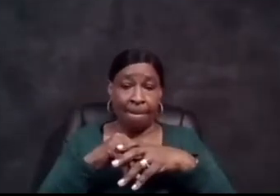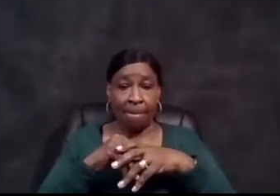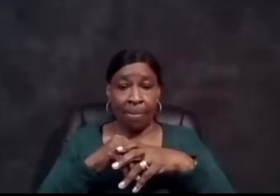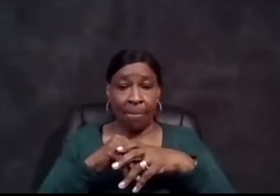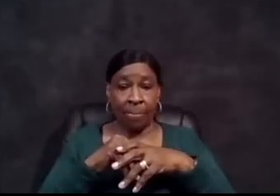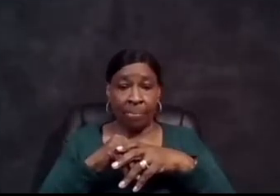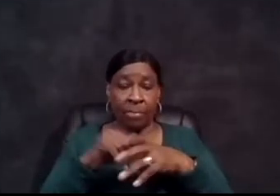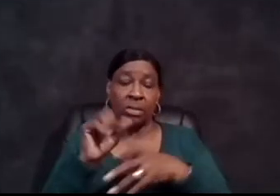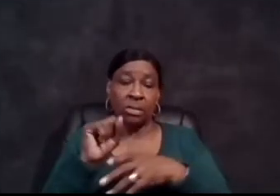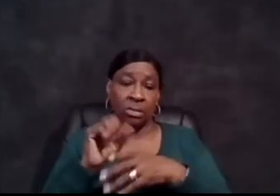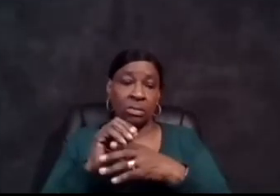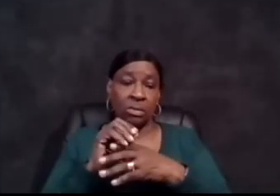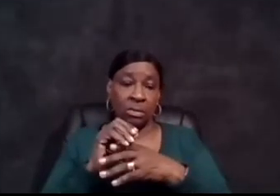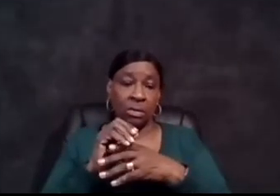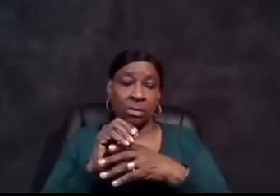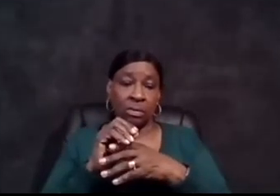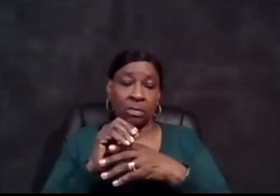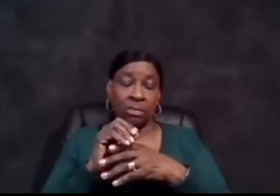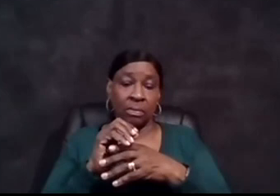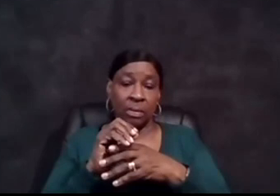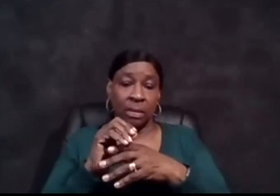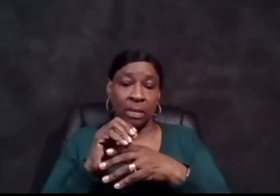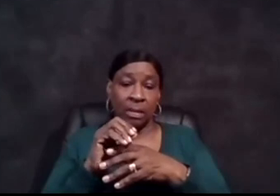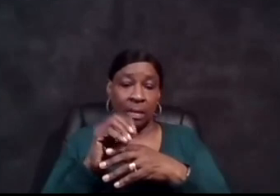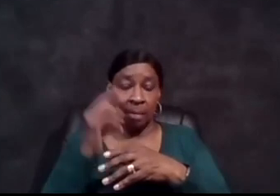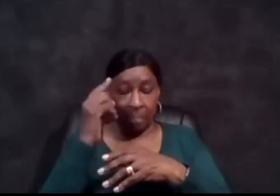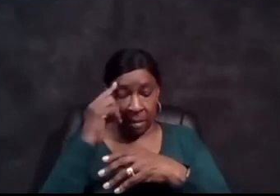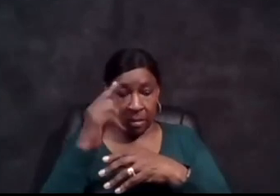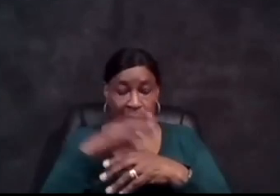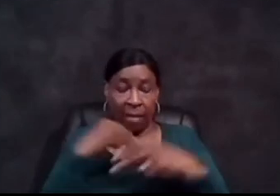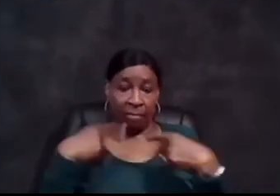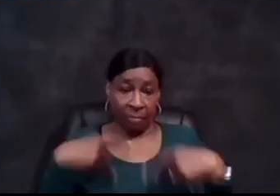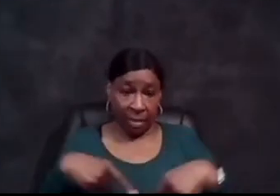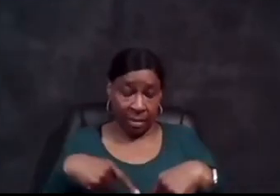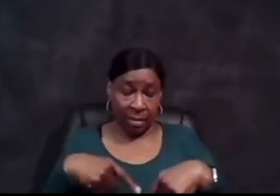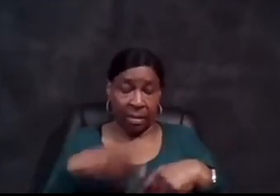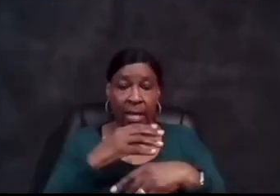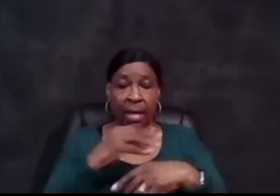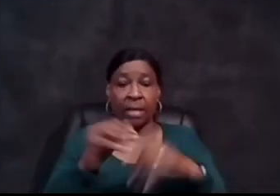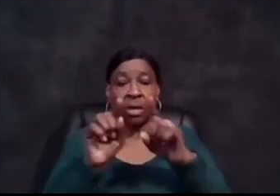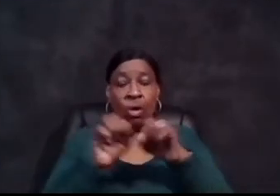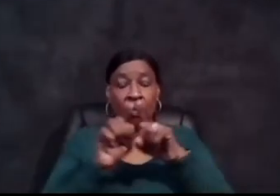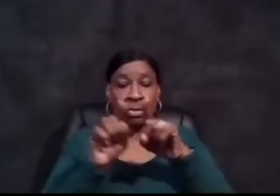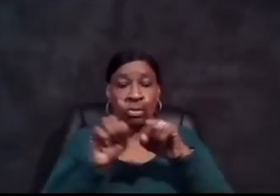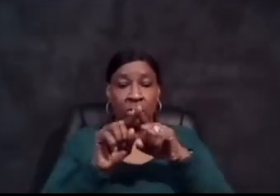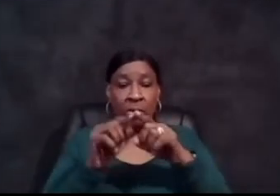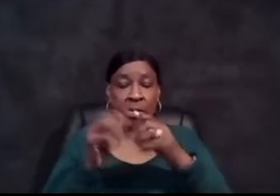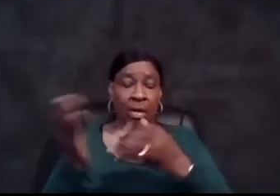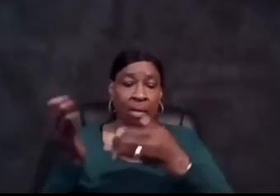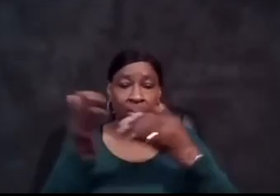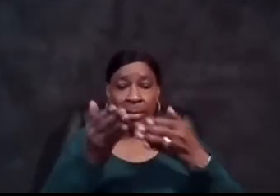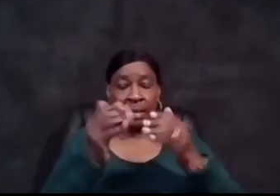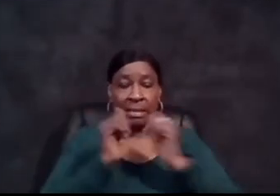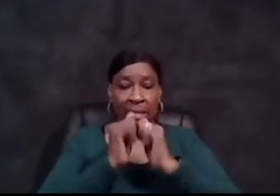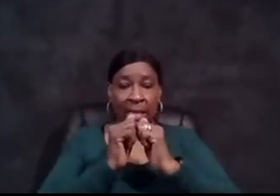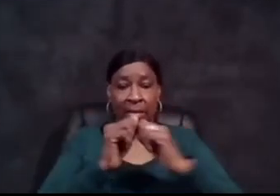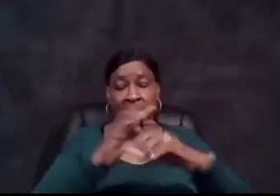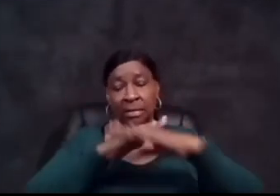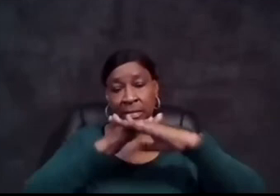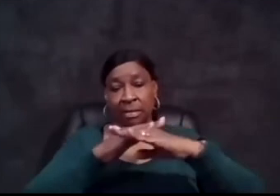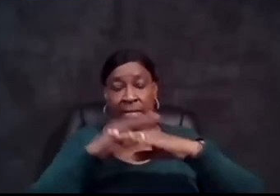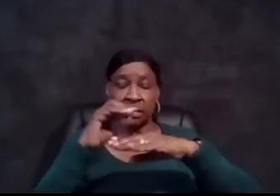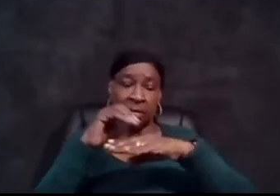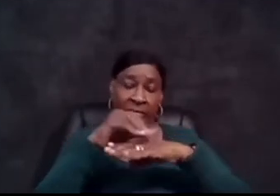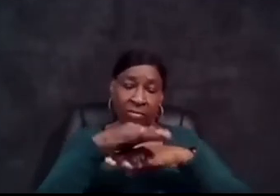both physically and mentally. It also brings together the deterrent effects